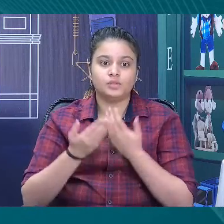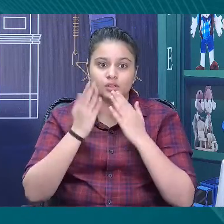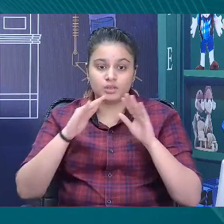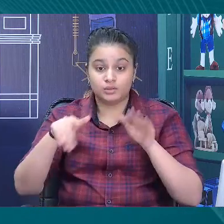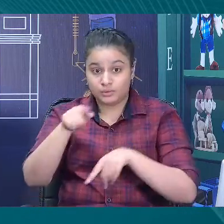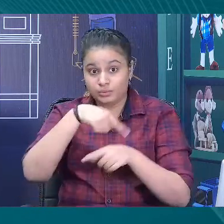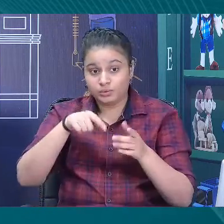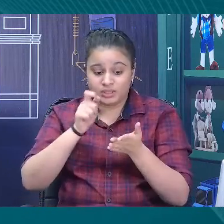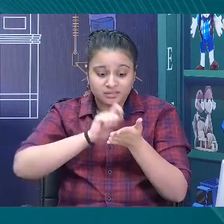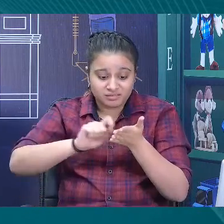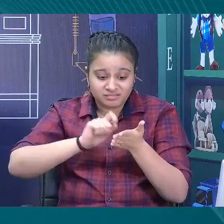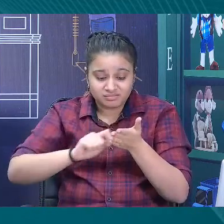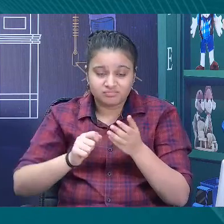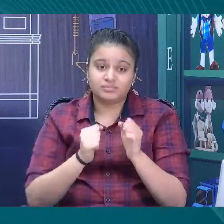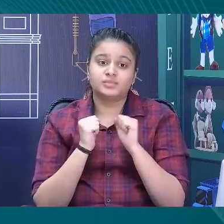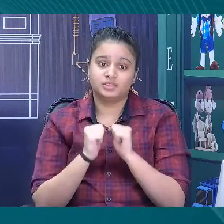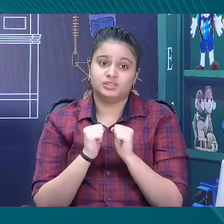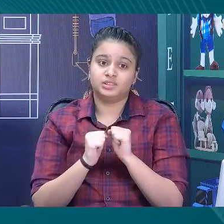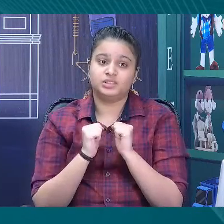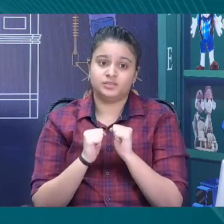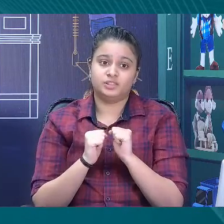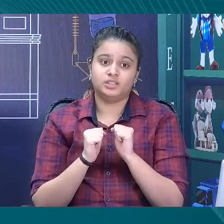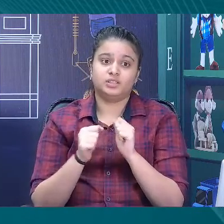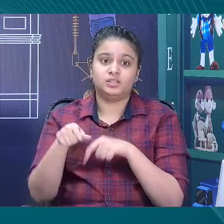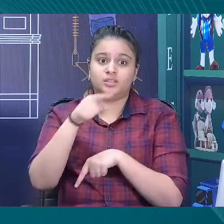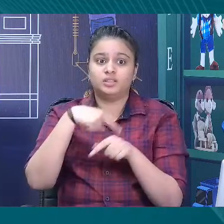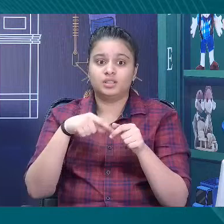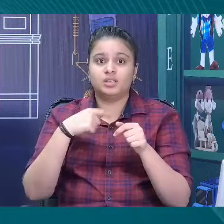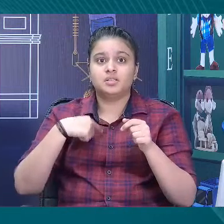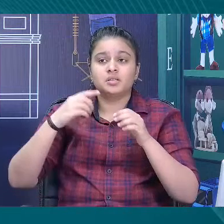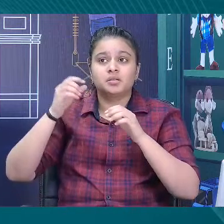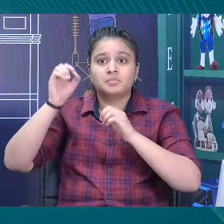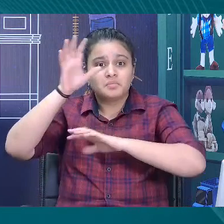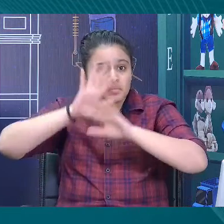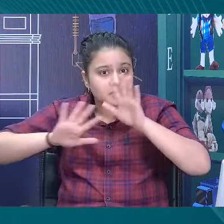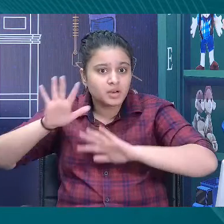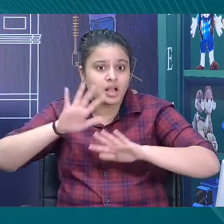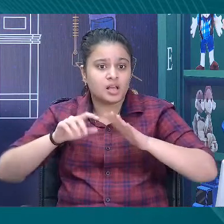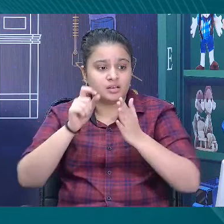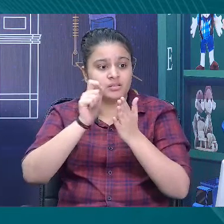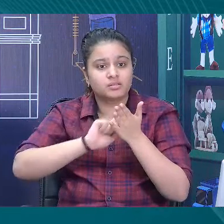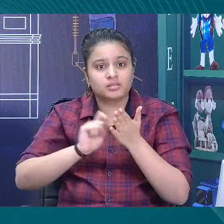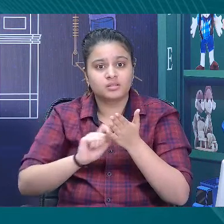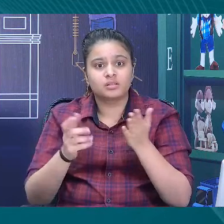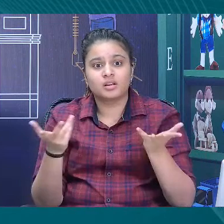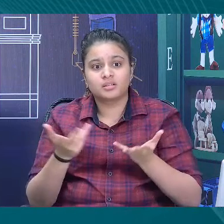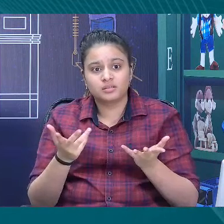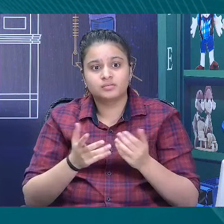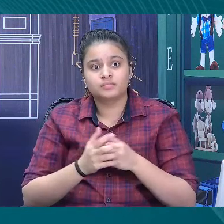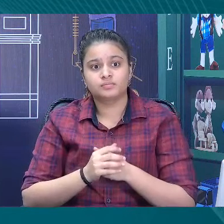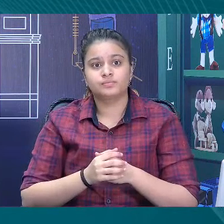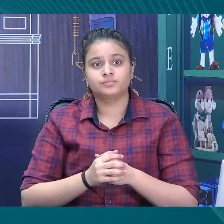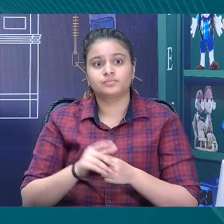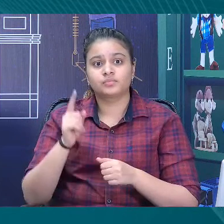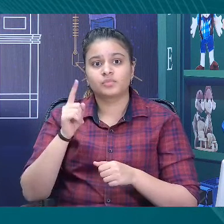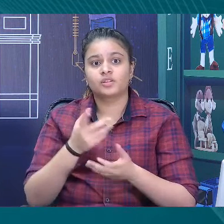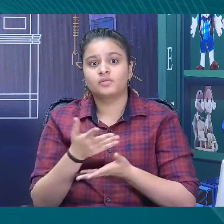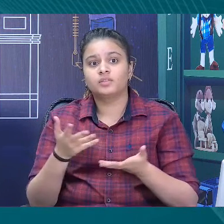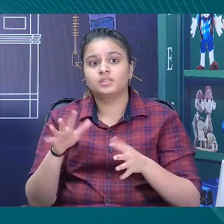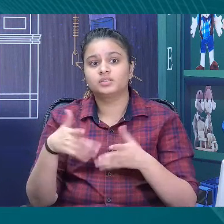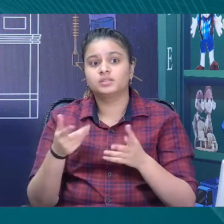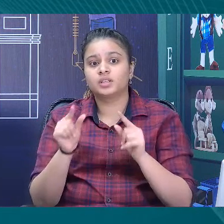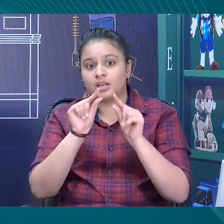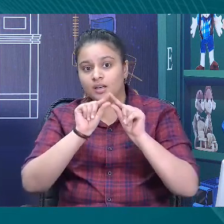to write, or to organize what they want to write, what really helps is this one thing called a magic